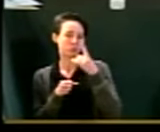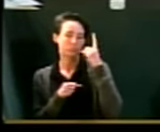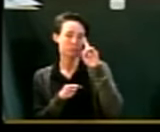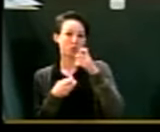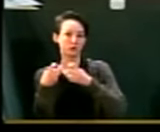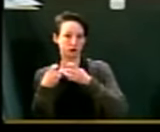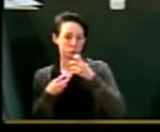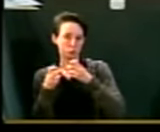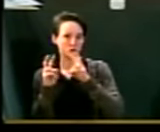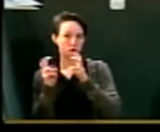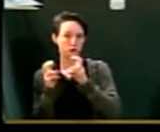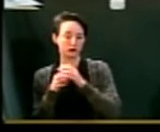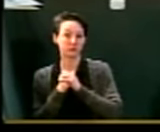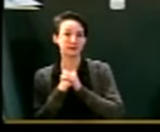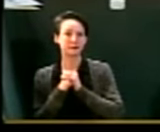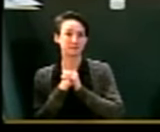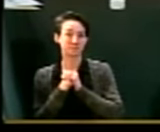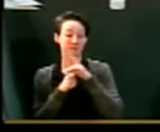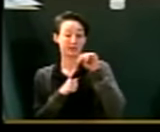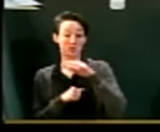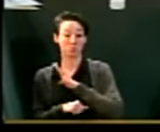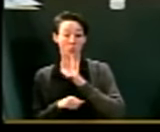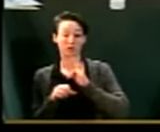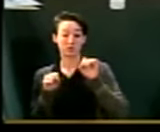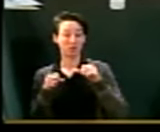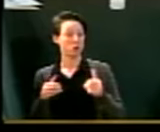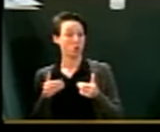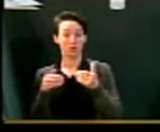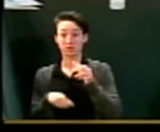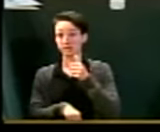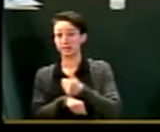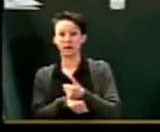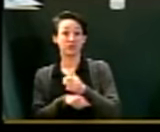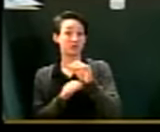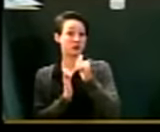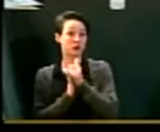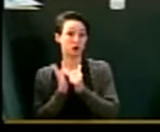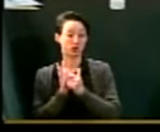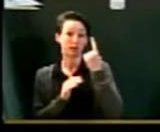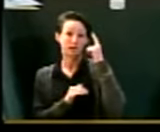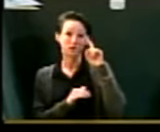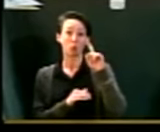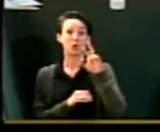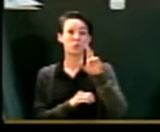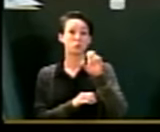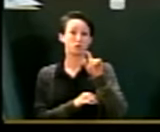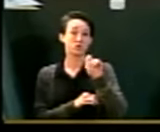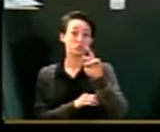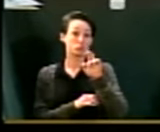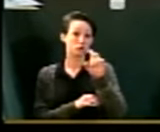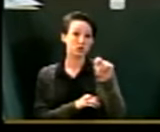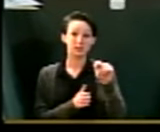issues. This board can go ahead and set an agenda for a retreat,